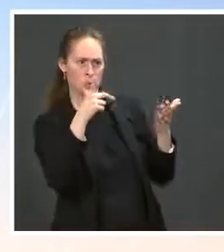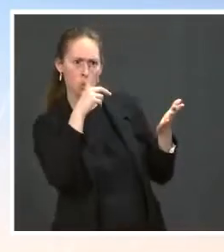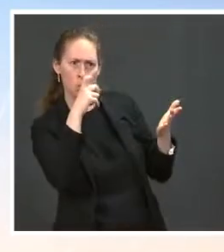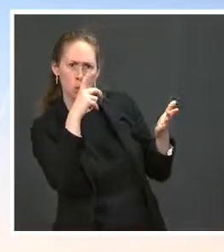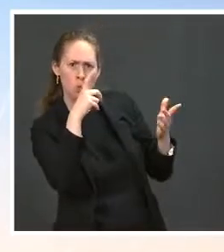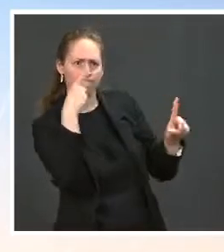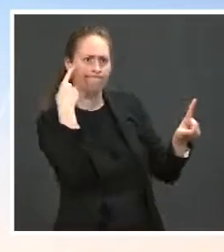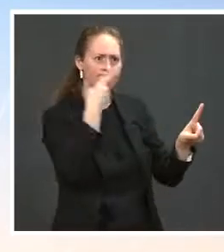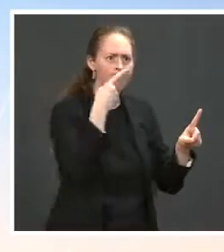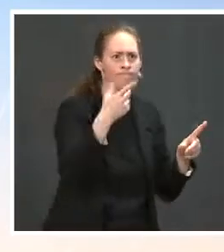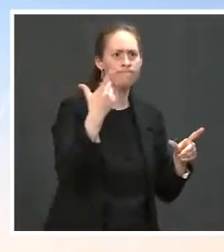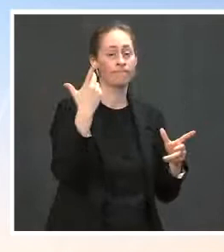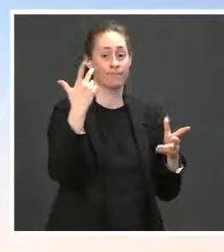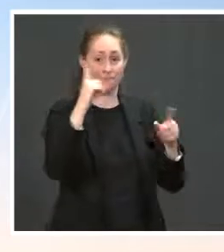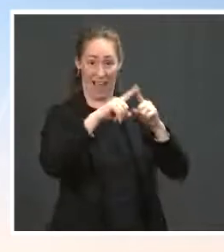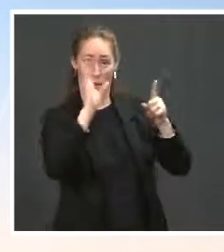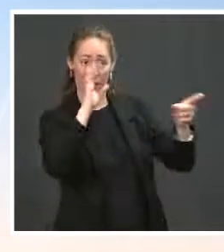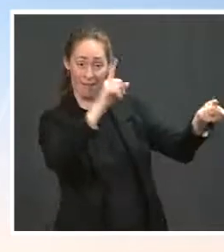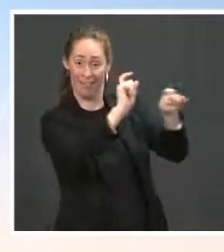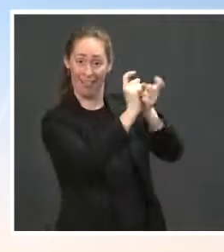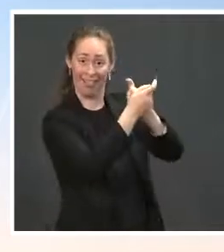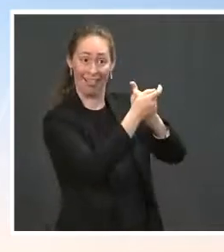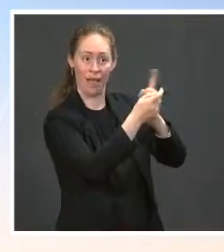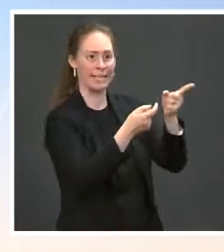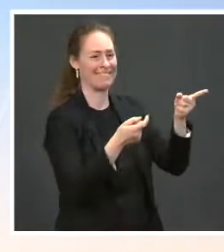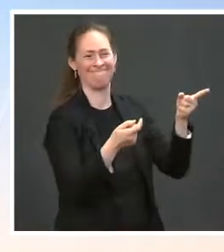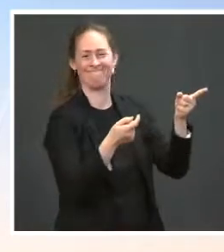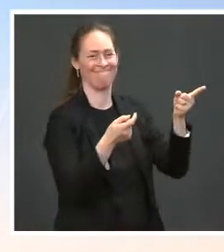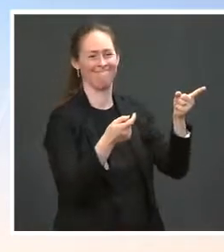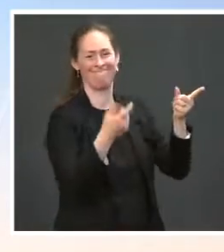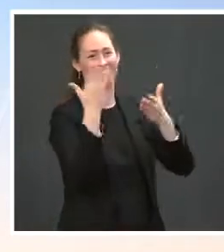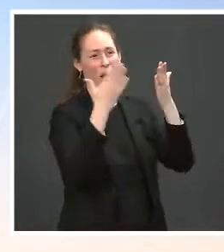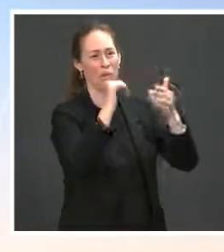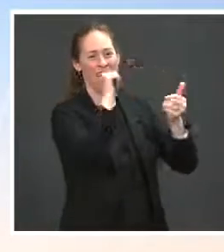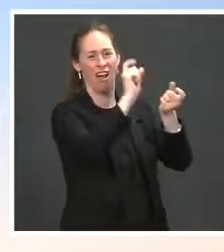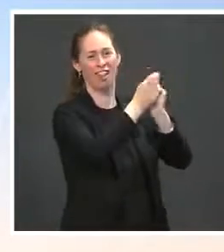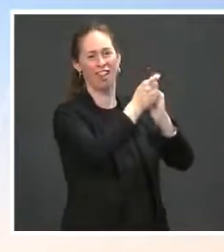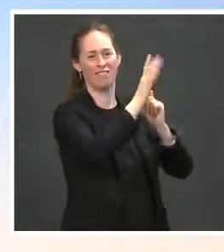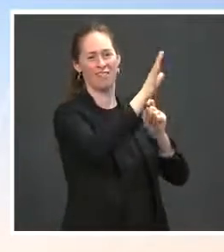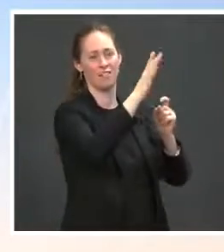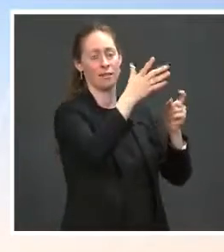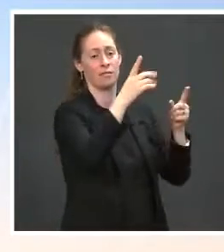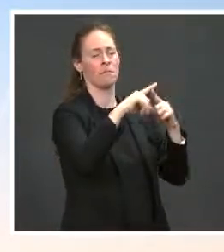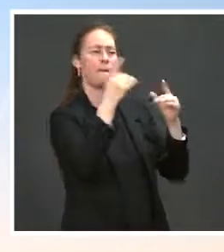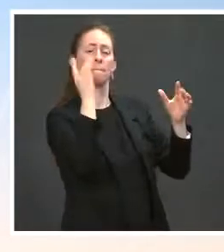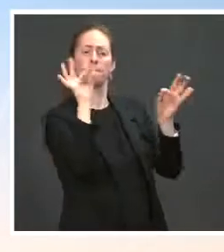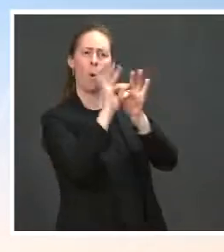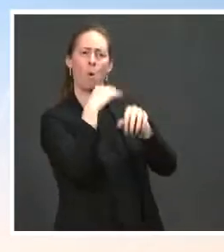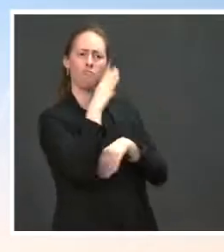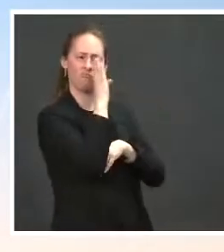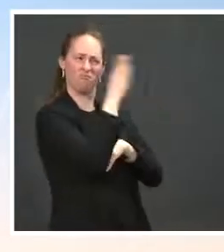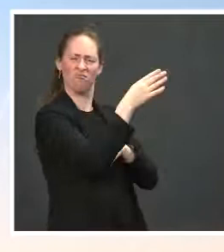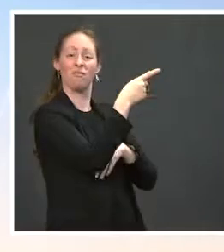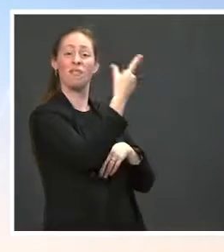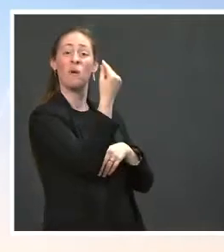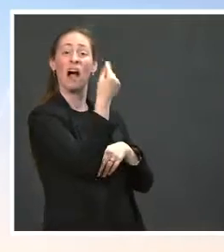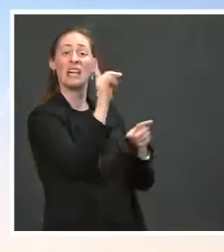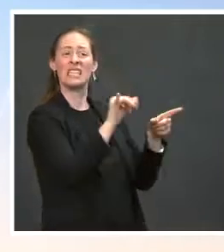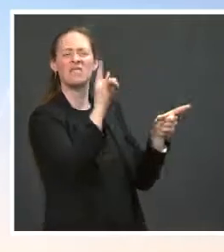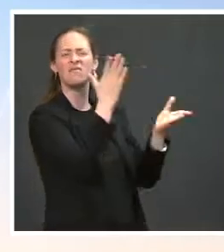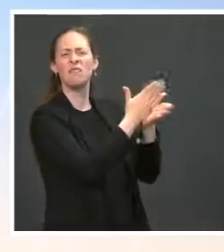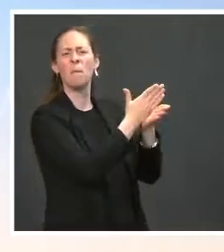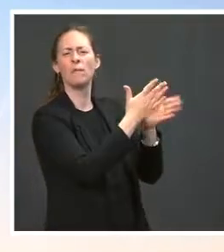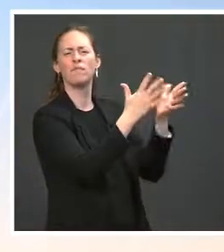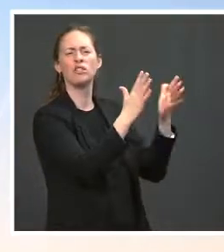behavior. But it is sending a clear message that behavior is unacceptable and it can't continue. I would also remind you that our consequences, as we've